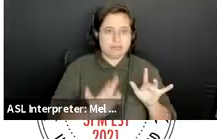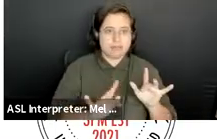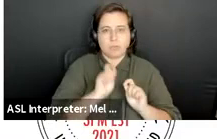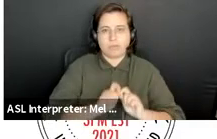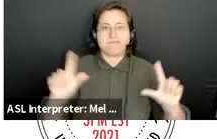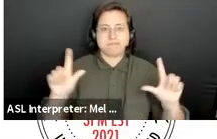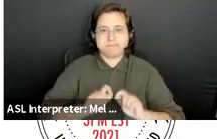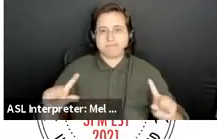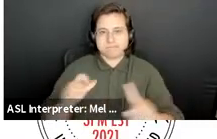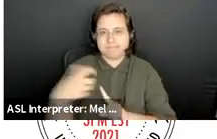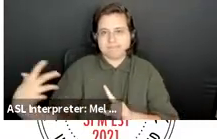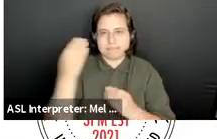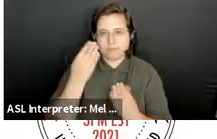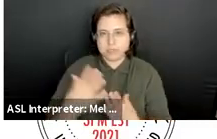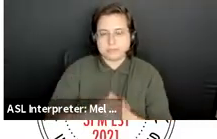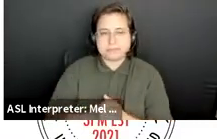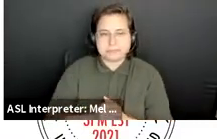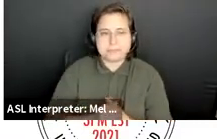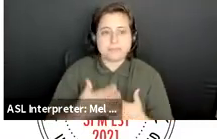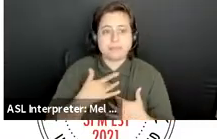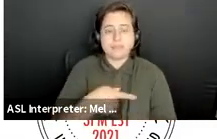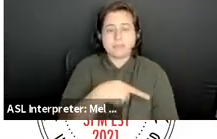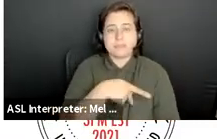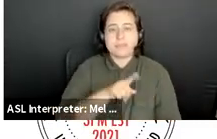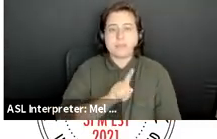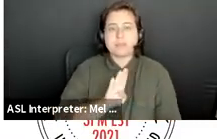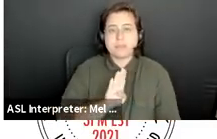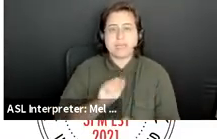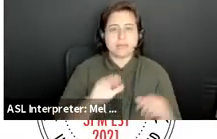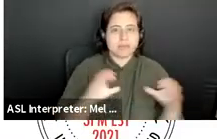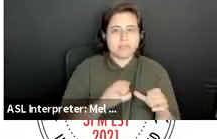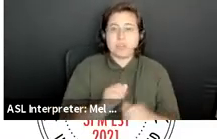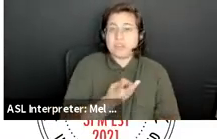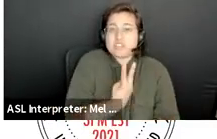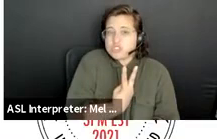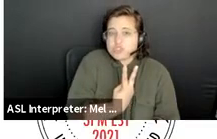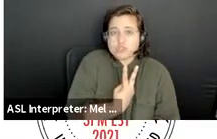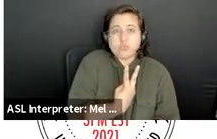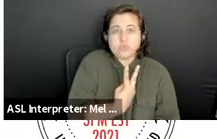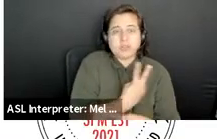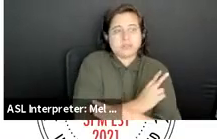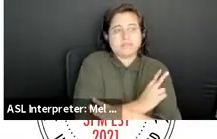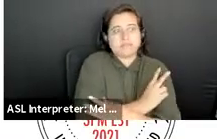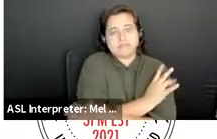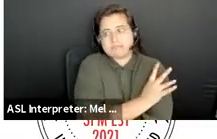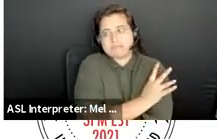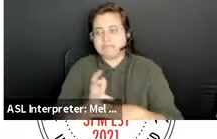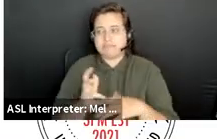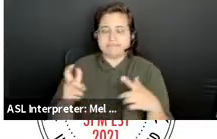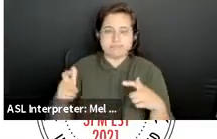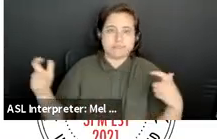P1B is usually used for ensembles, and those can be as small as duos to as large as an entire opera company, dance